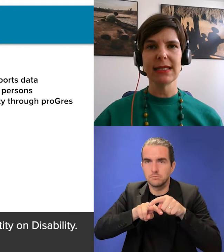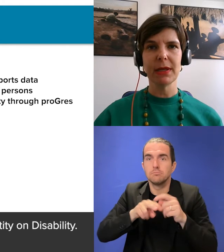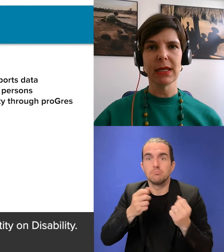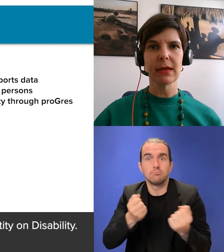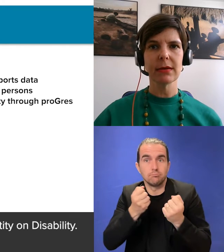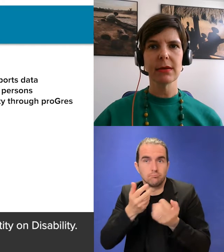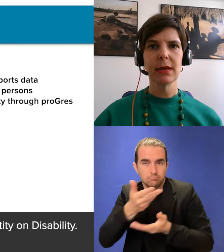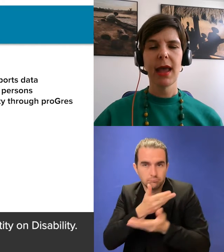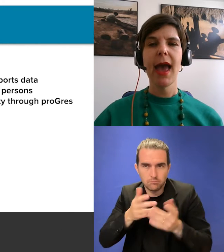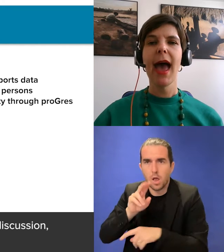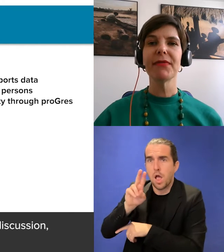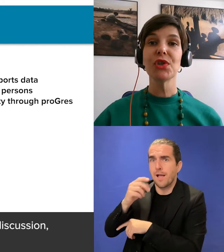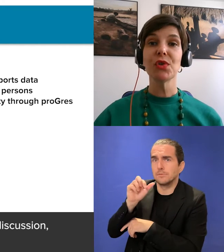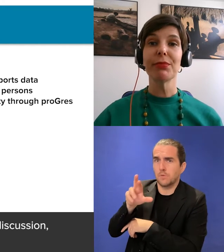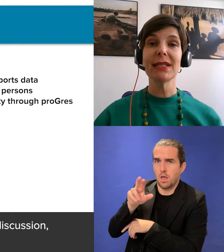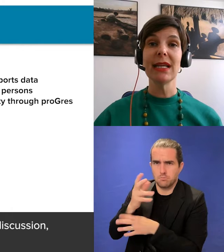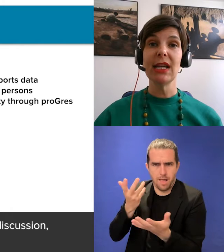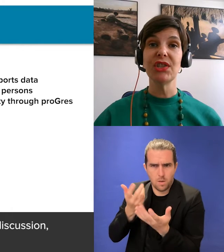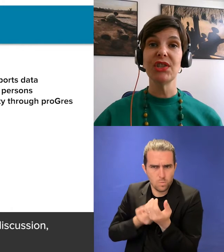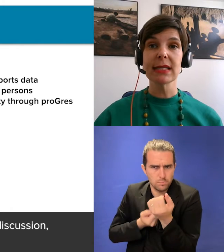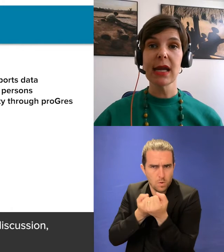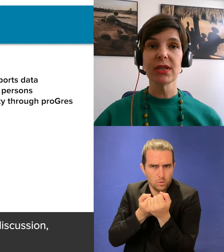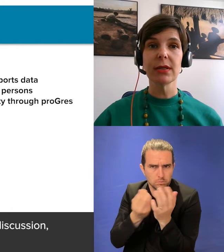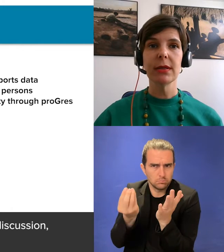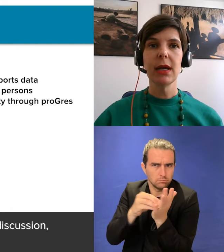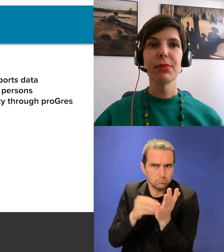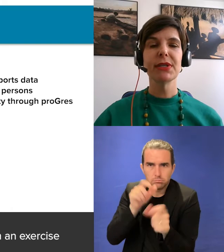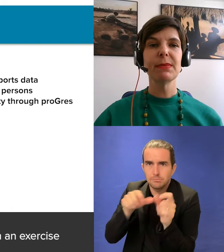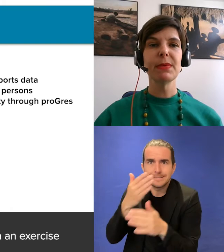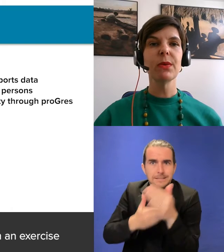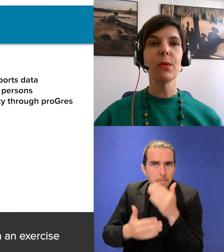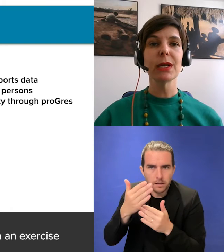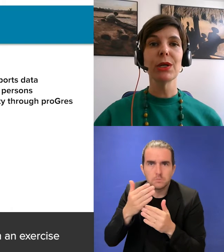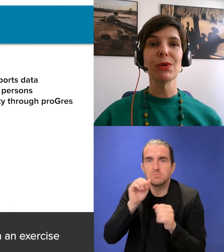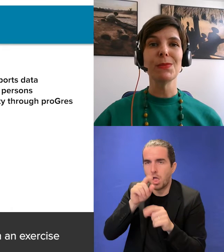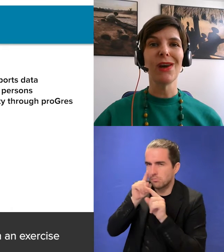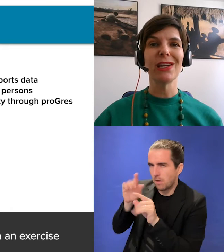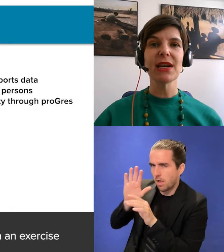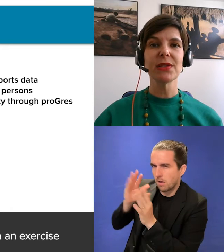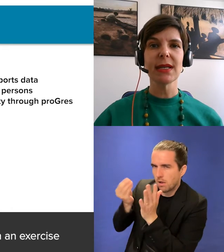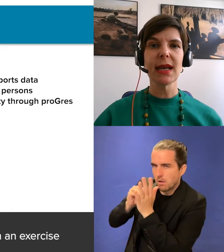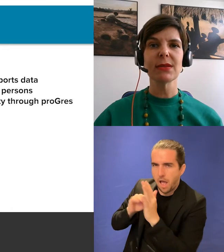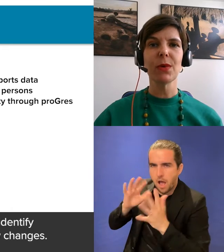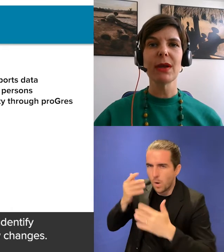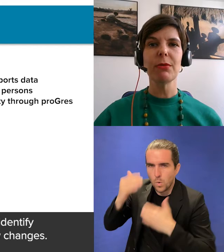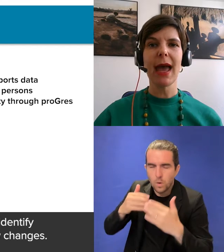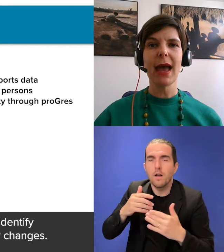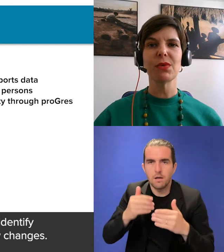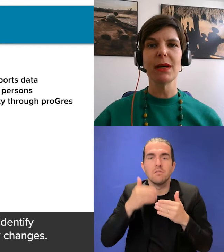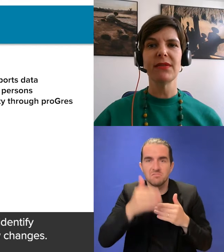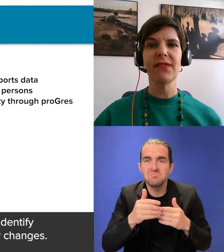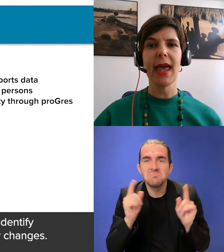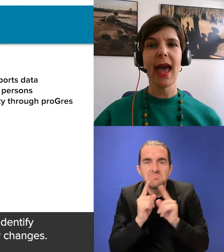Entity on Disability. After a short presentation and discussion, participants will work in groups on an exercise where they will